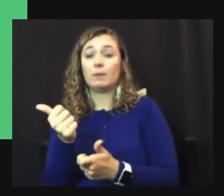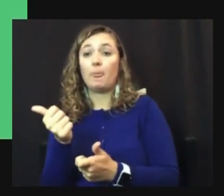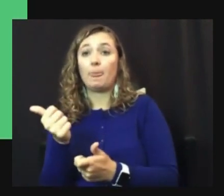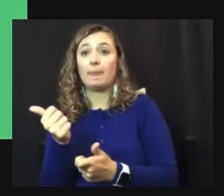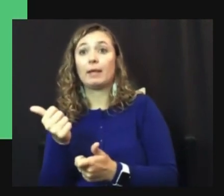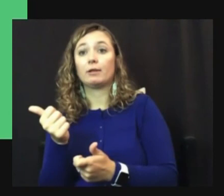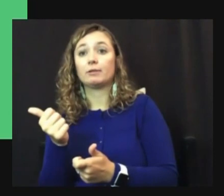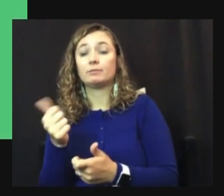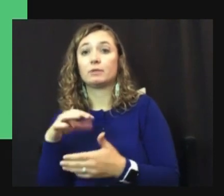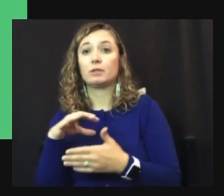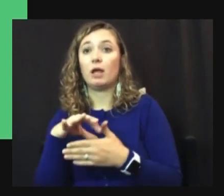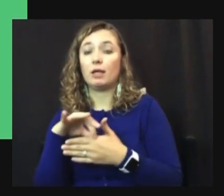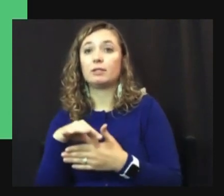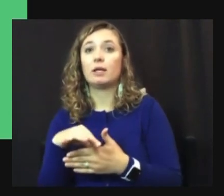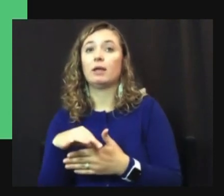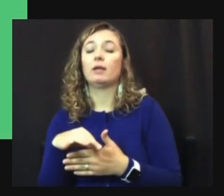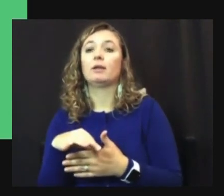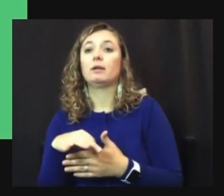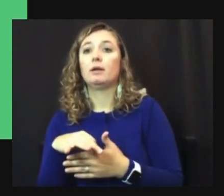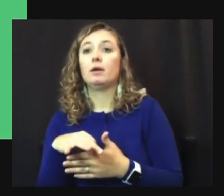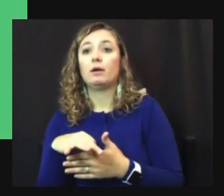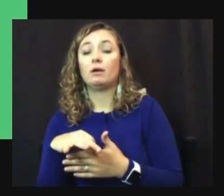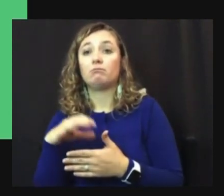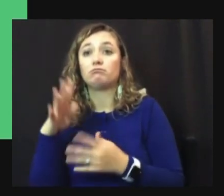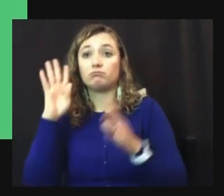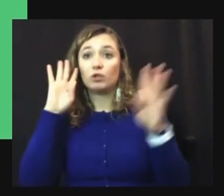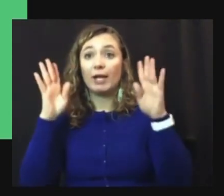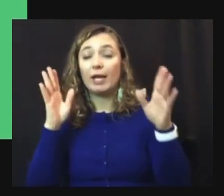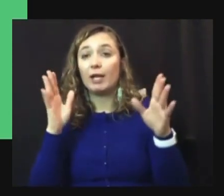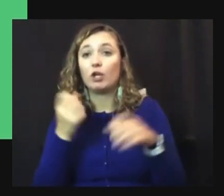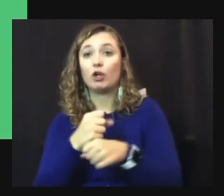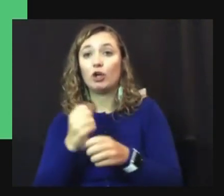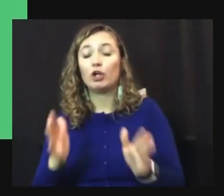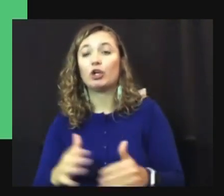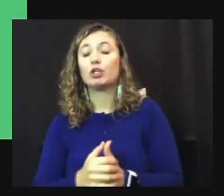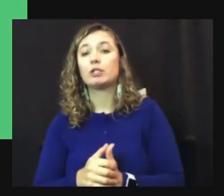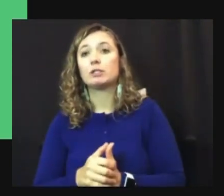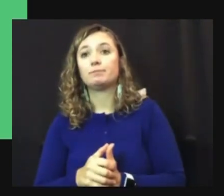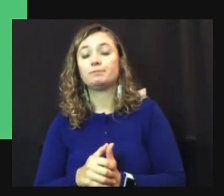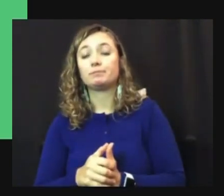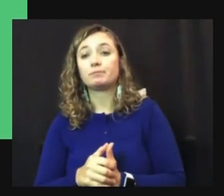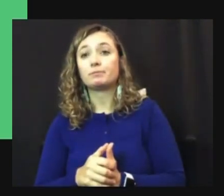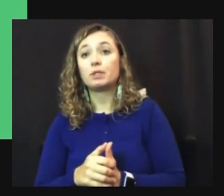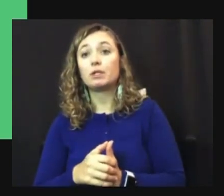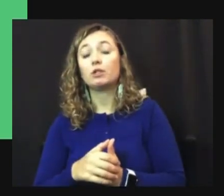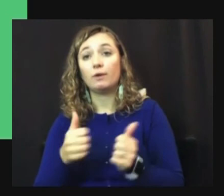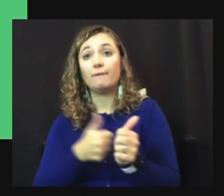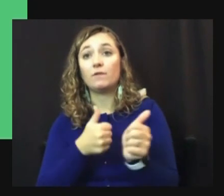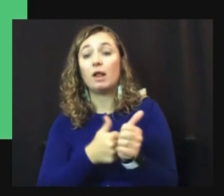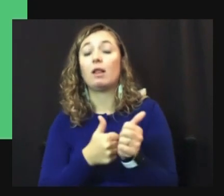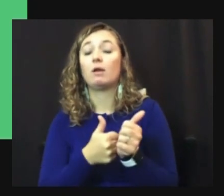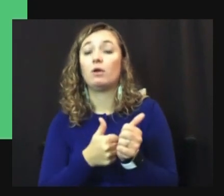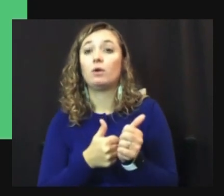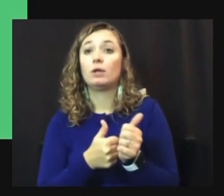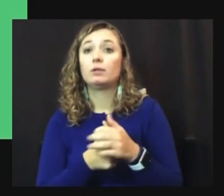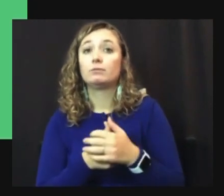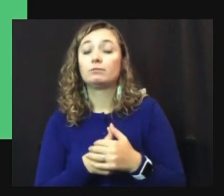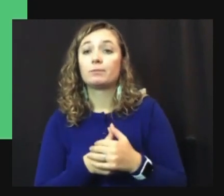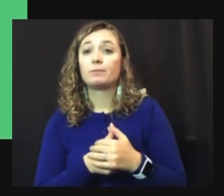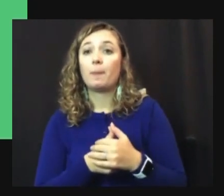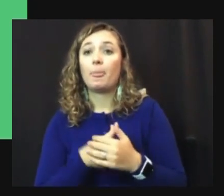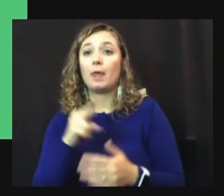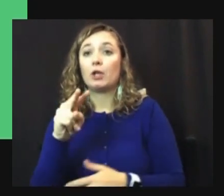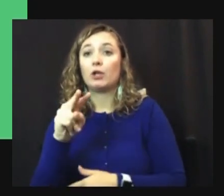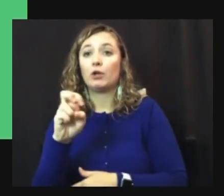content creators, bloggers, YouTubers, all the things that you can follow on social media. Neuroclastic,